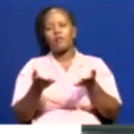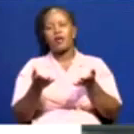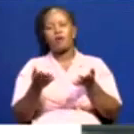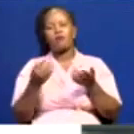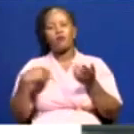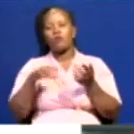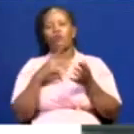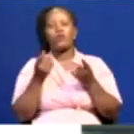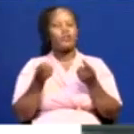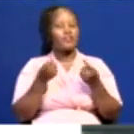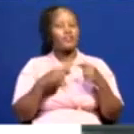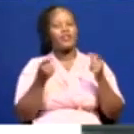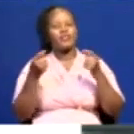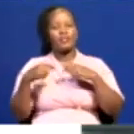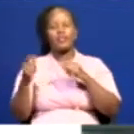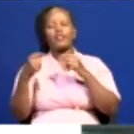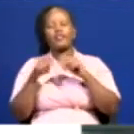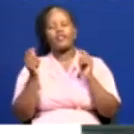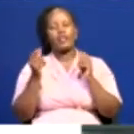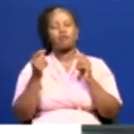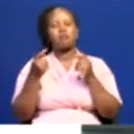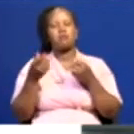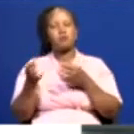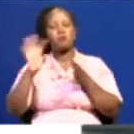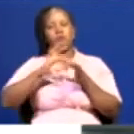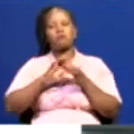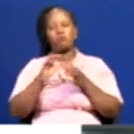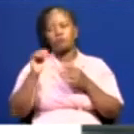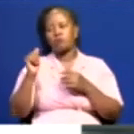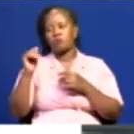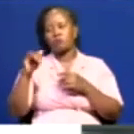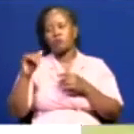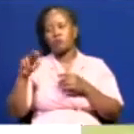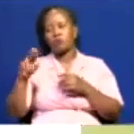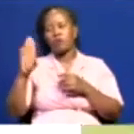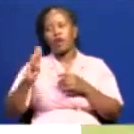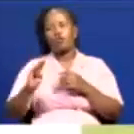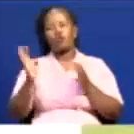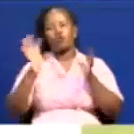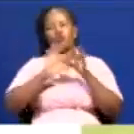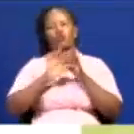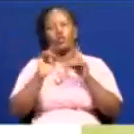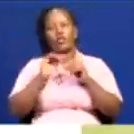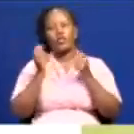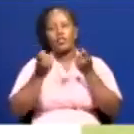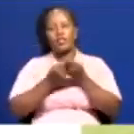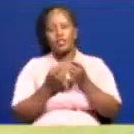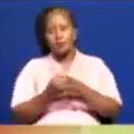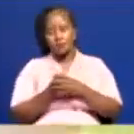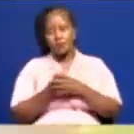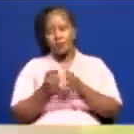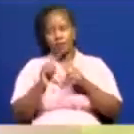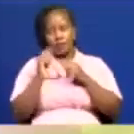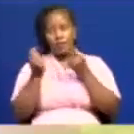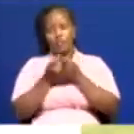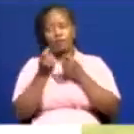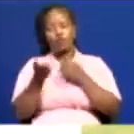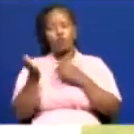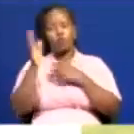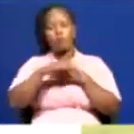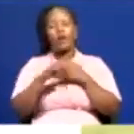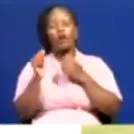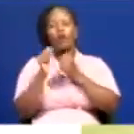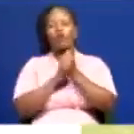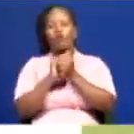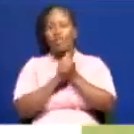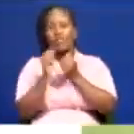try to bring Ayub then directly to Doha and see what is his last situation. Stars itarejea nyumbani juma hii kujiandaa